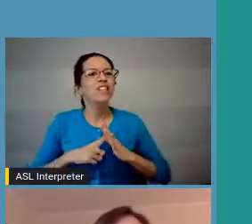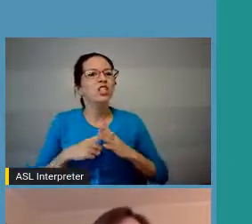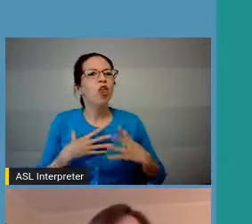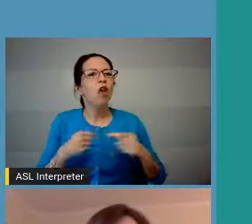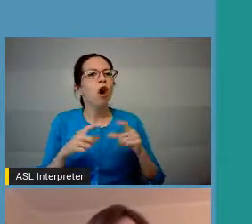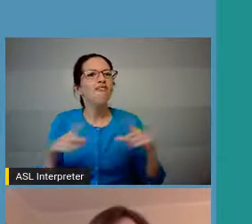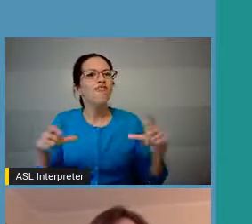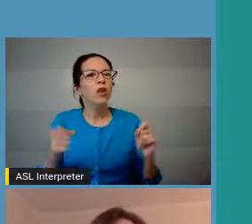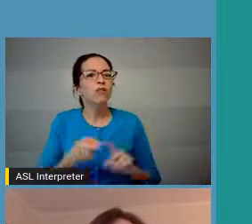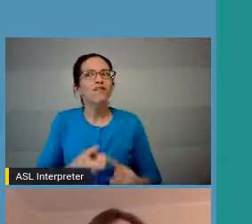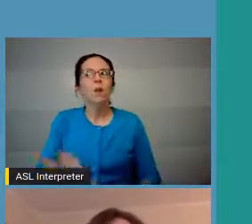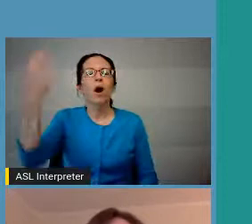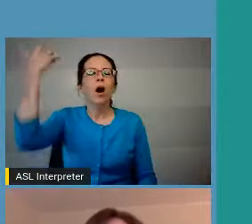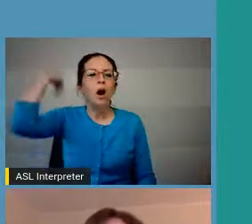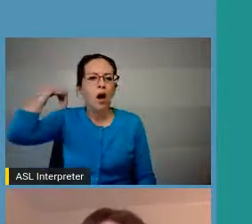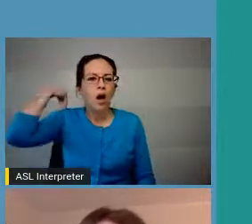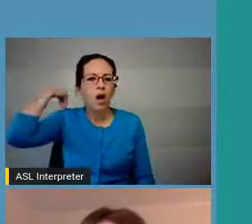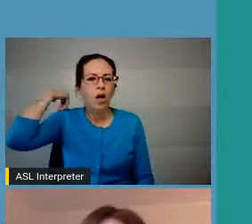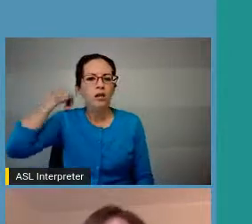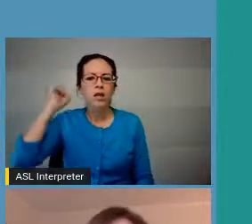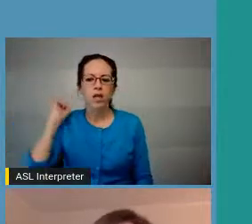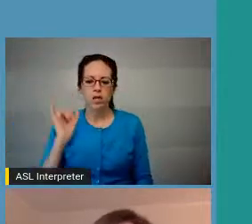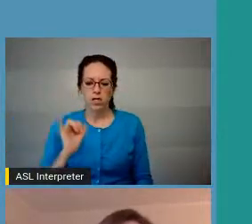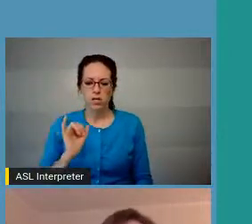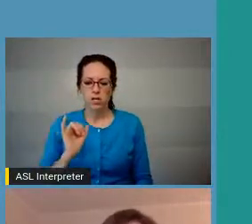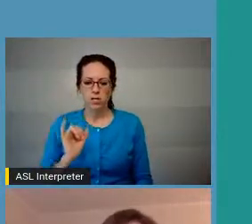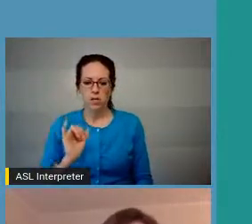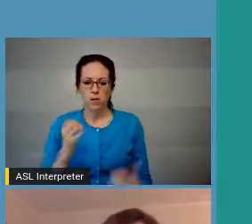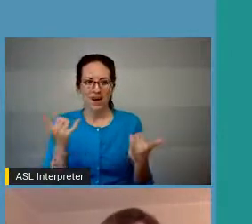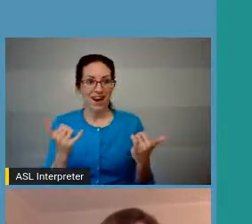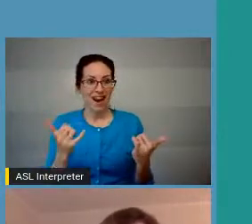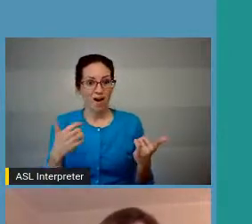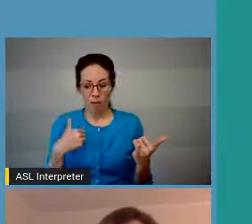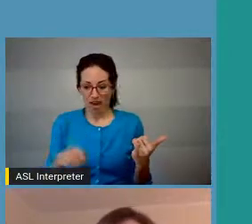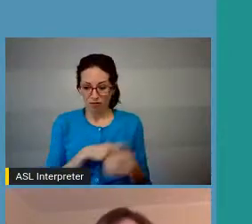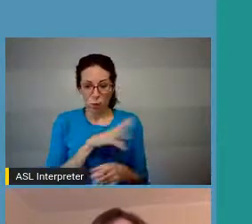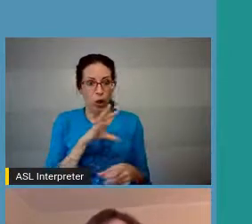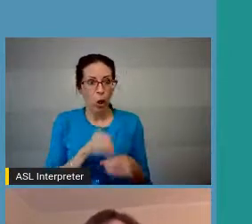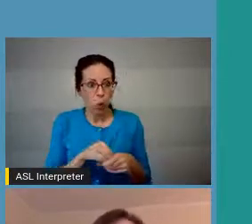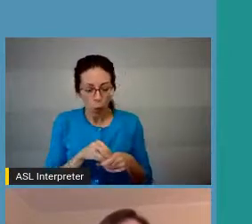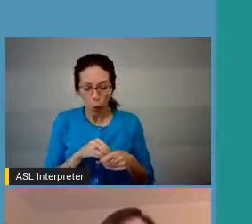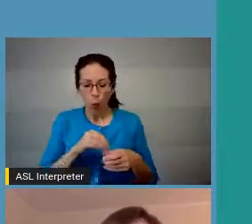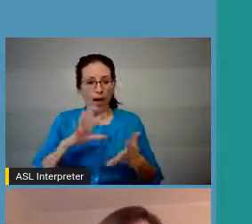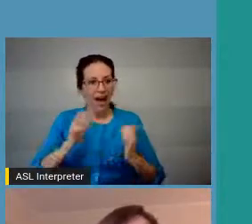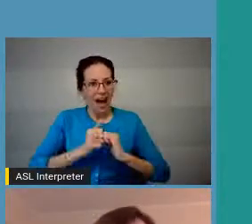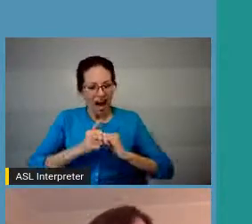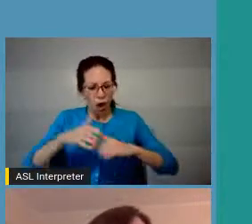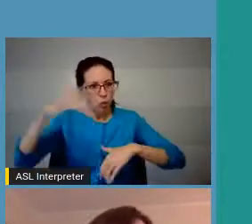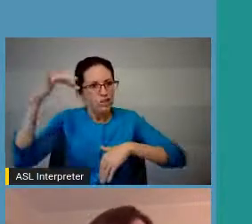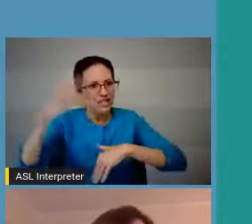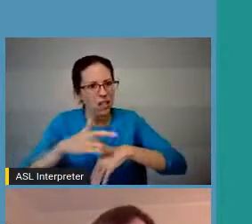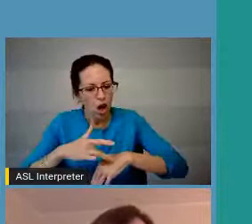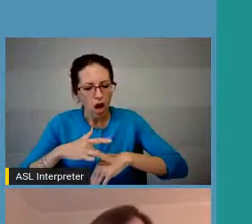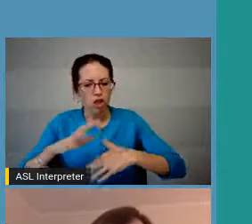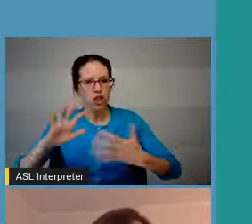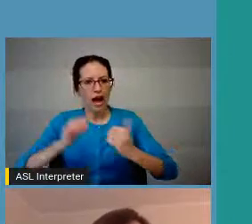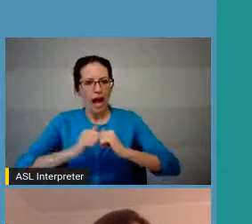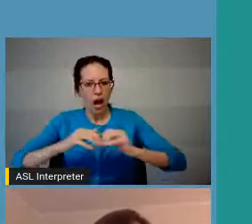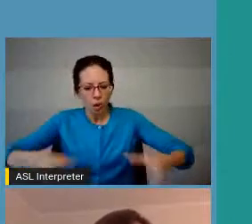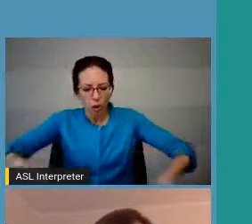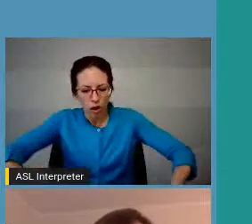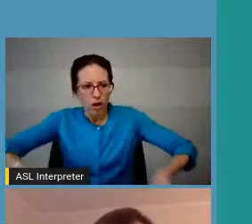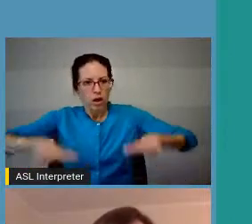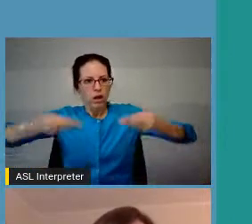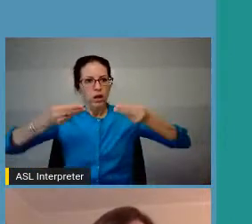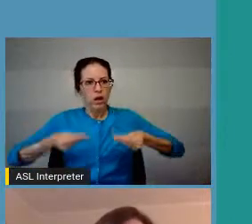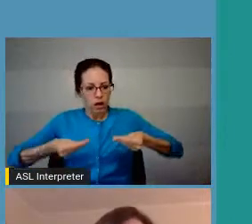ago. So now you know that you have to build into the process of handling this collection, perhaps also the